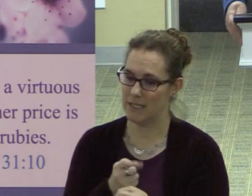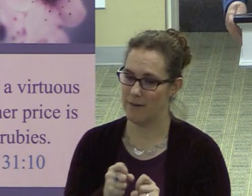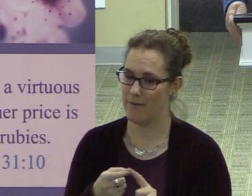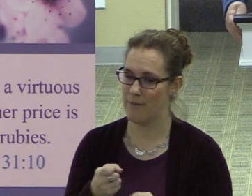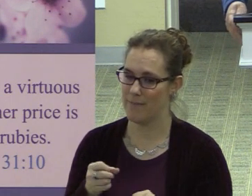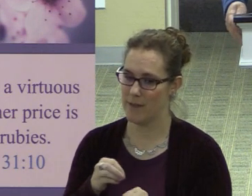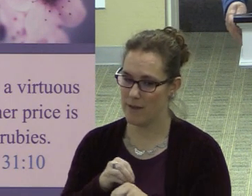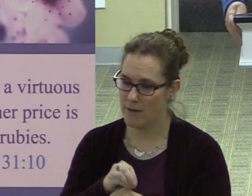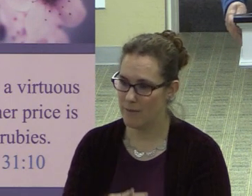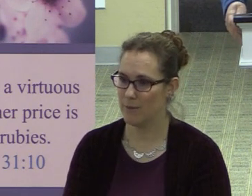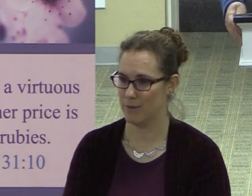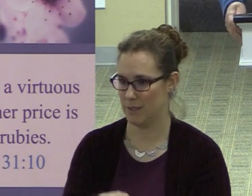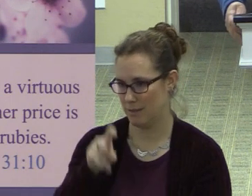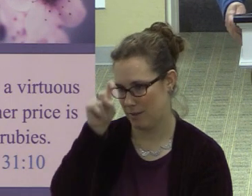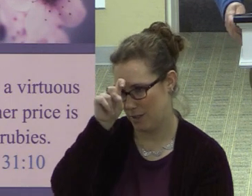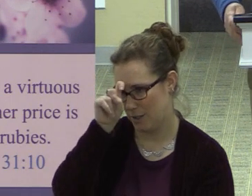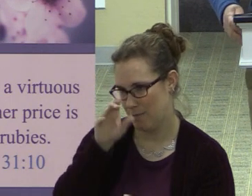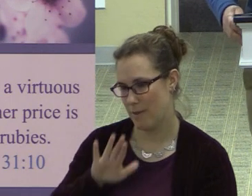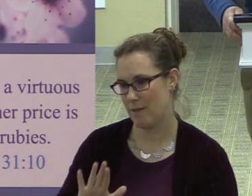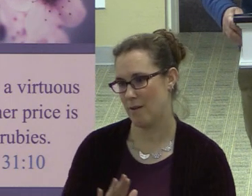life.